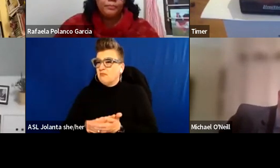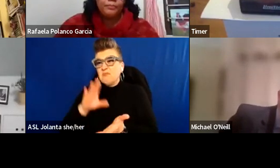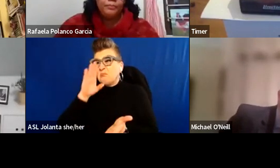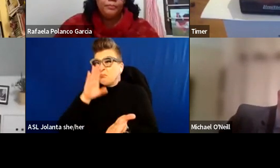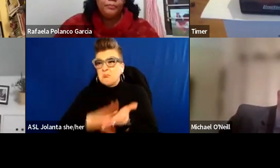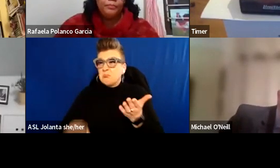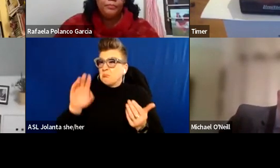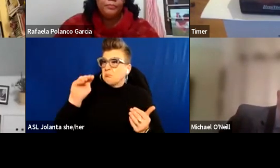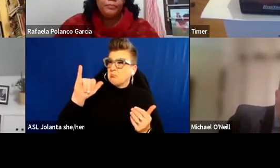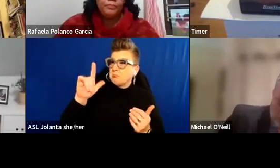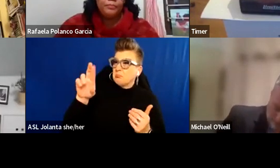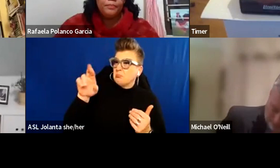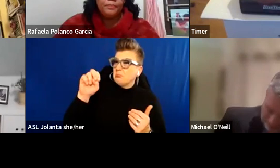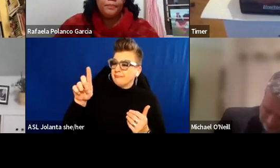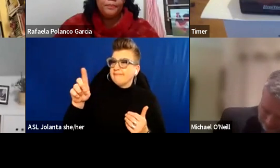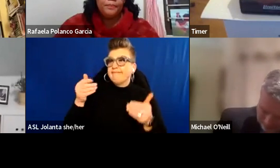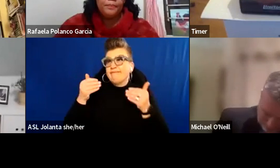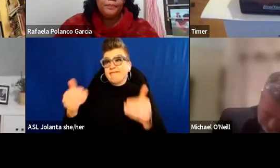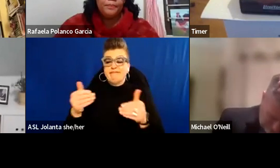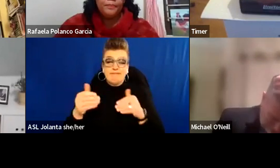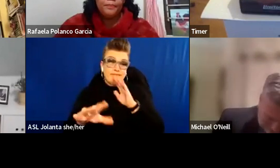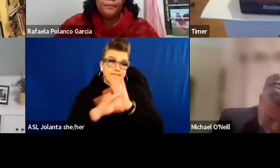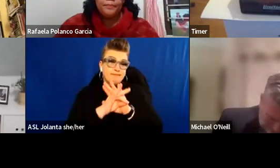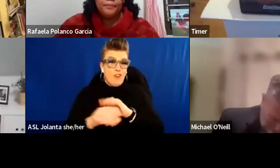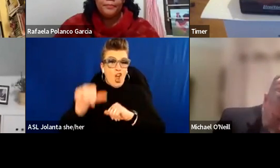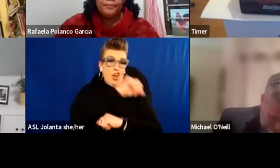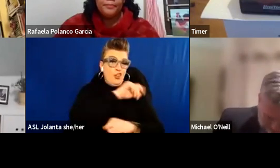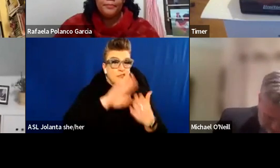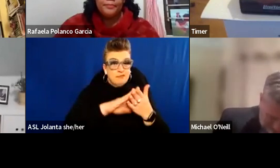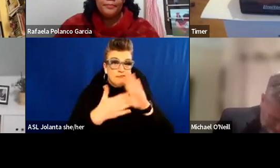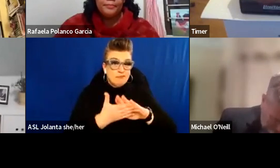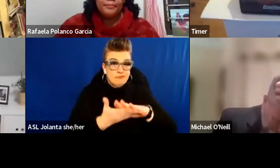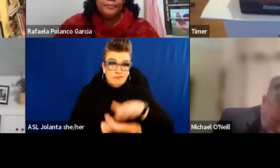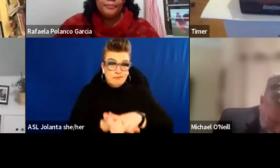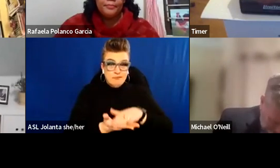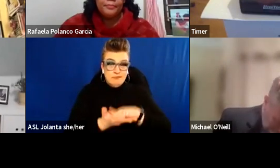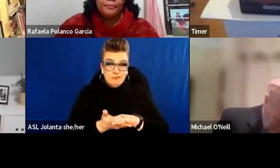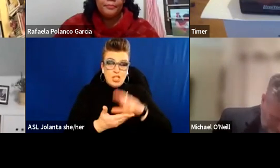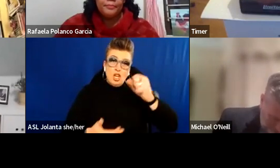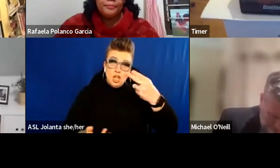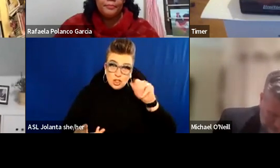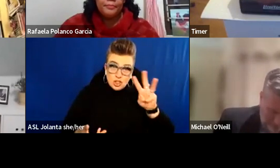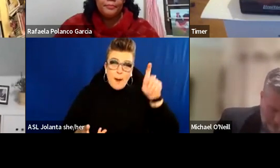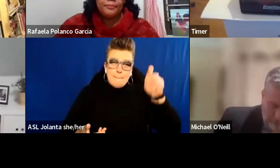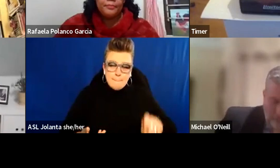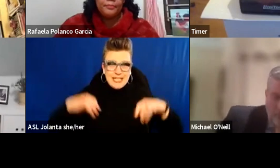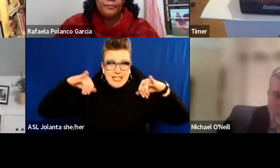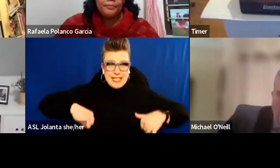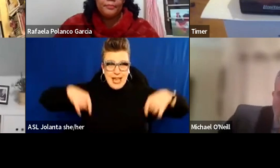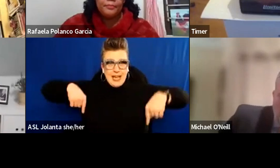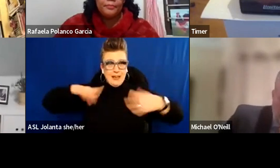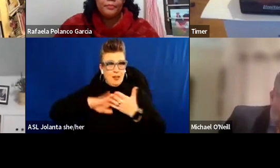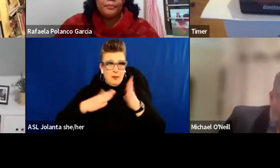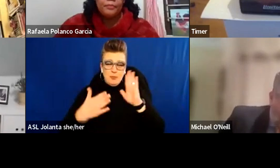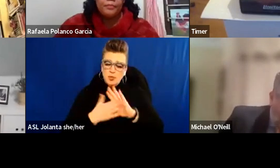school and instead opted to go elsewhere the shah must stay in our community it must be made a